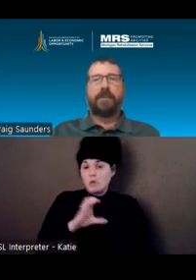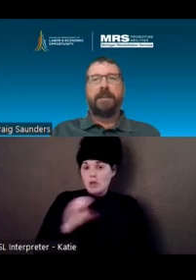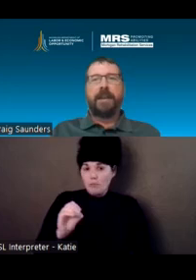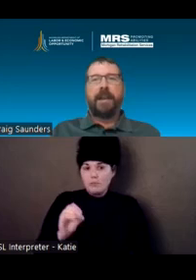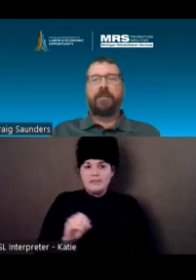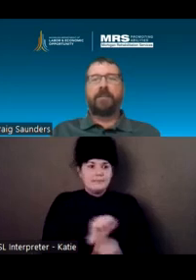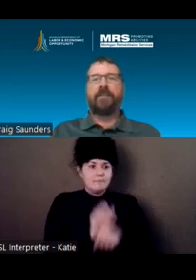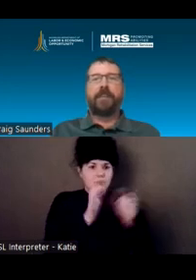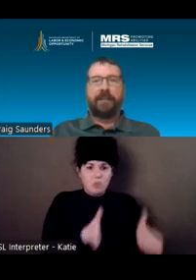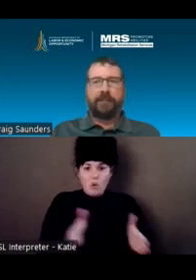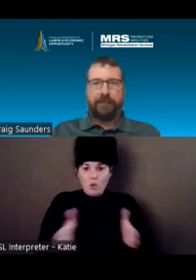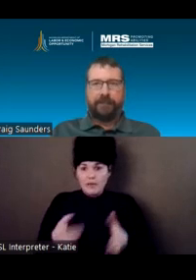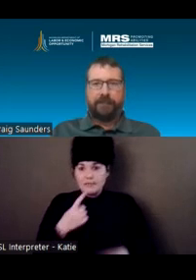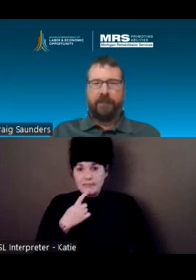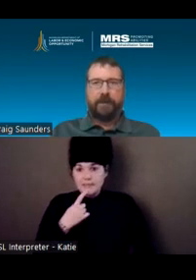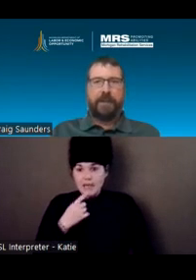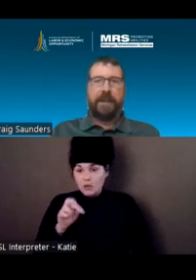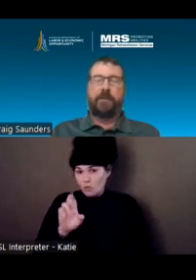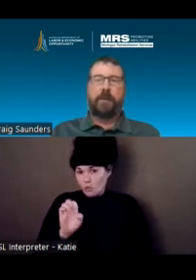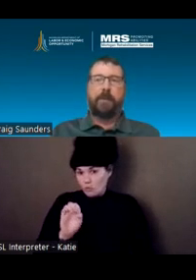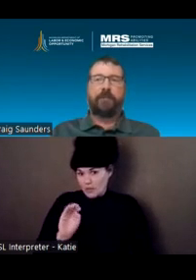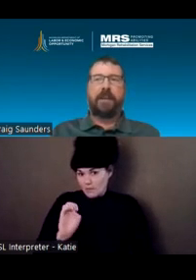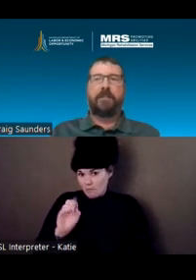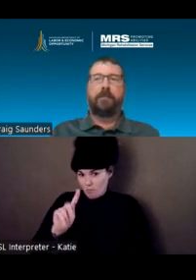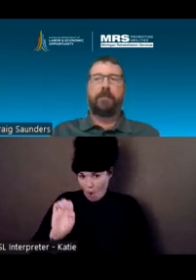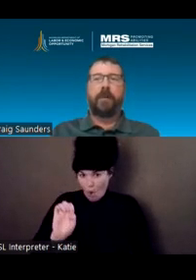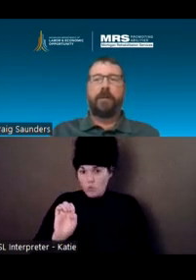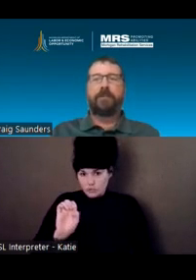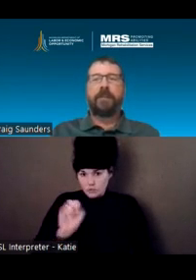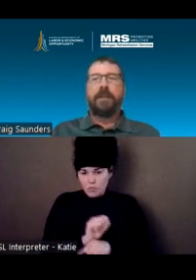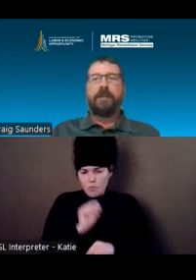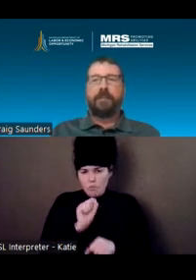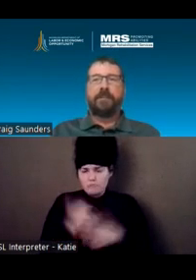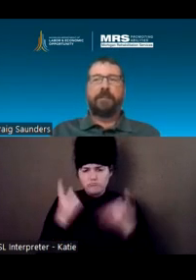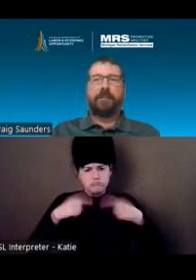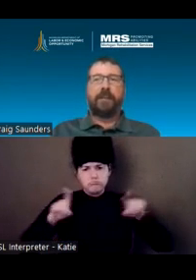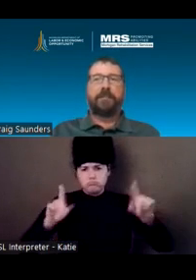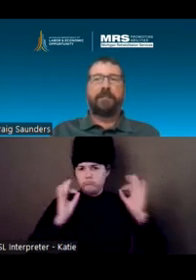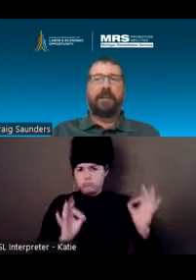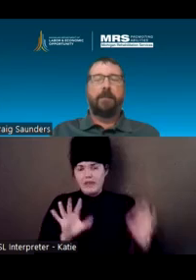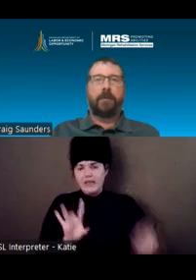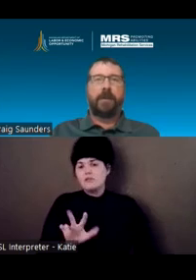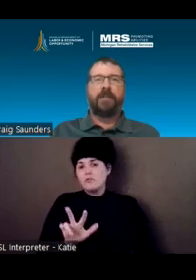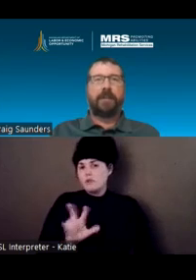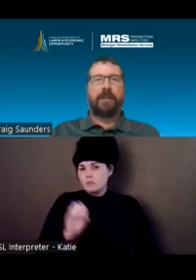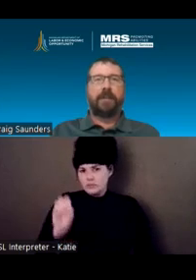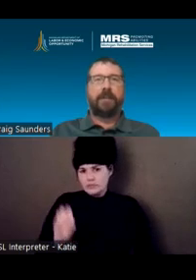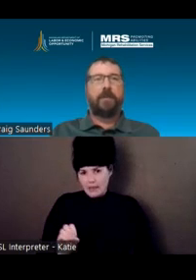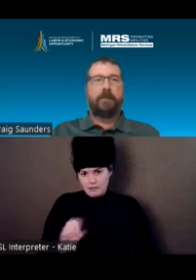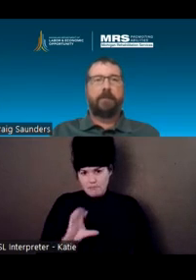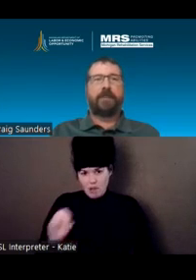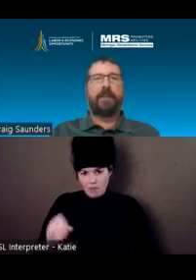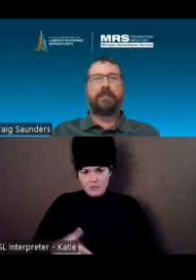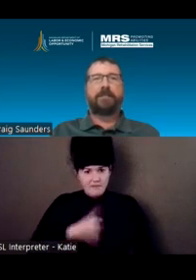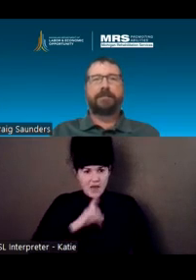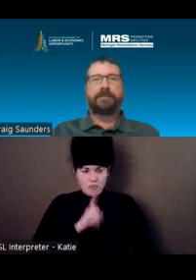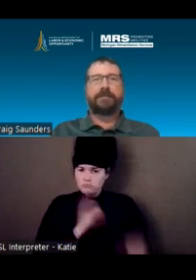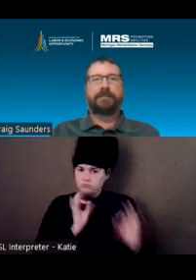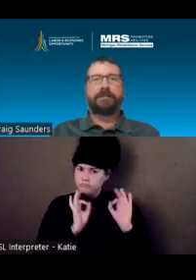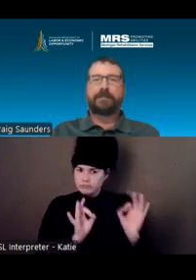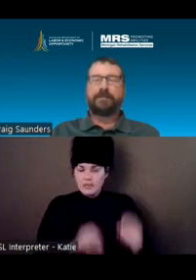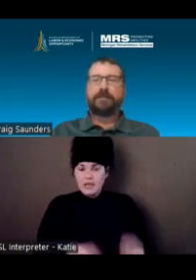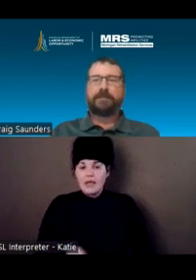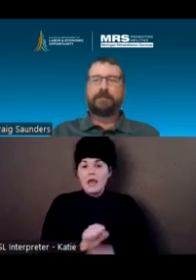shift as a success, with 83% of employers seeing success and employees at 71%.